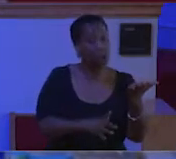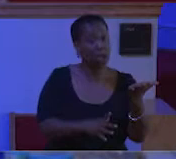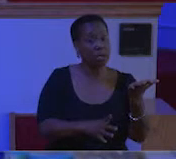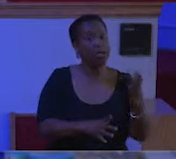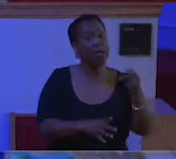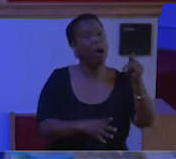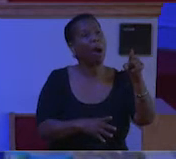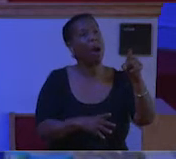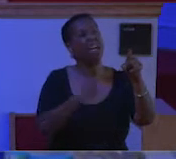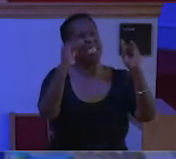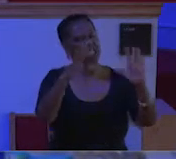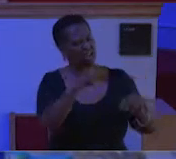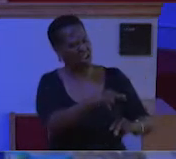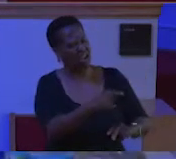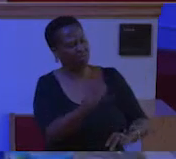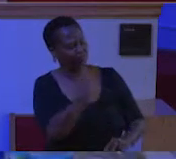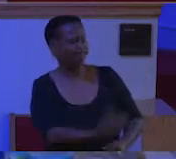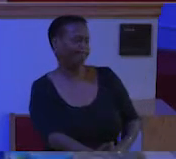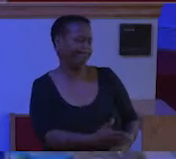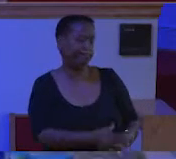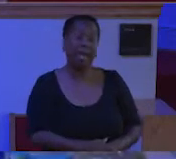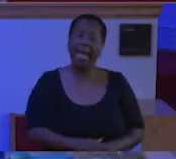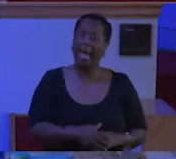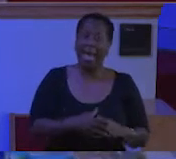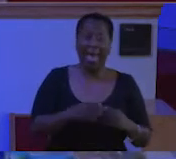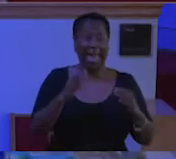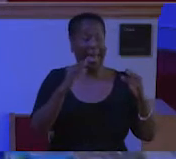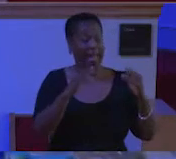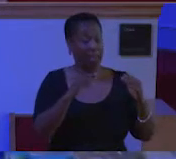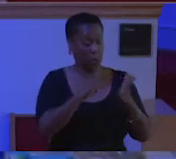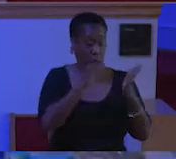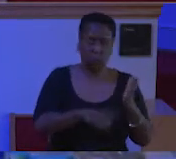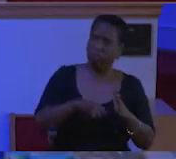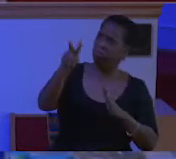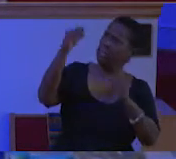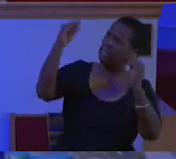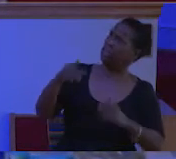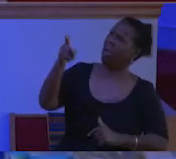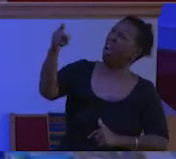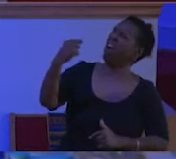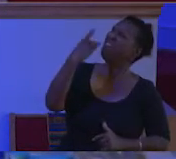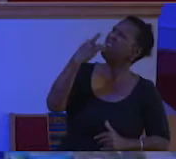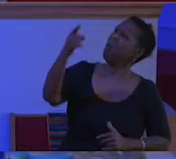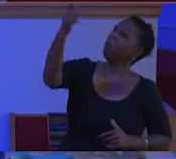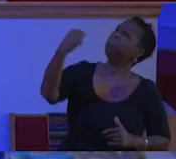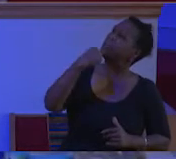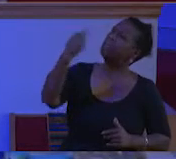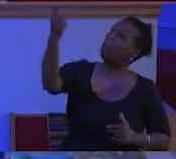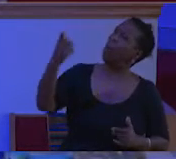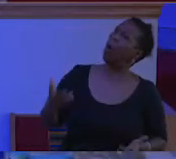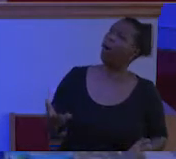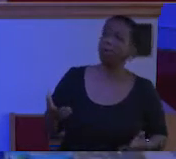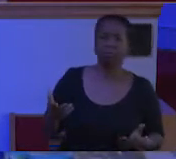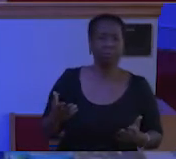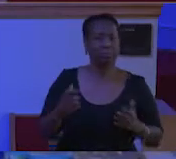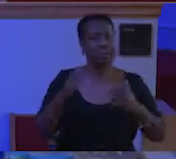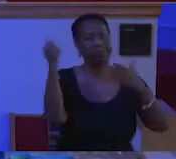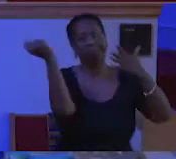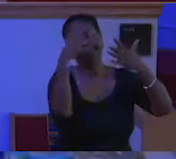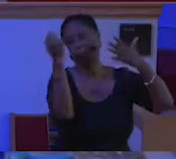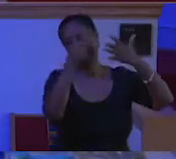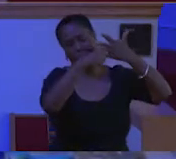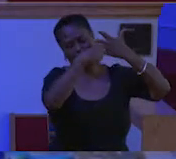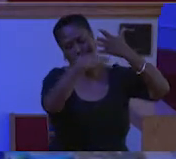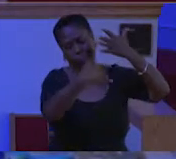disappoint teachers. And teachers disappoint students. The list goes on